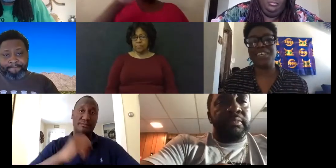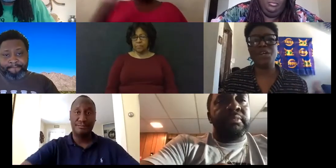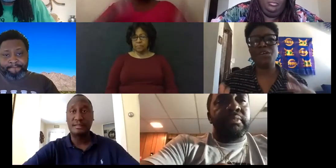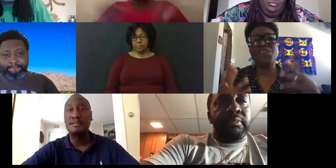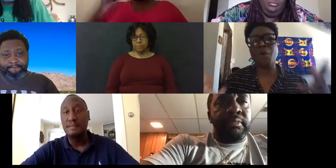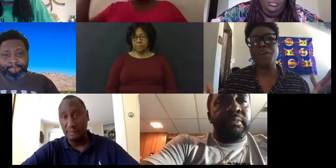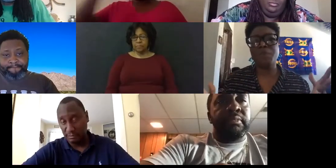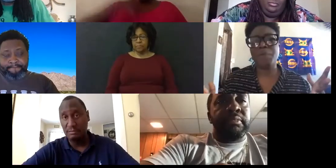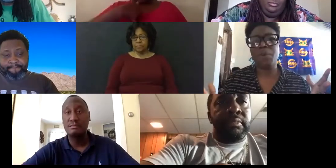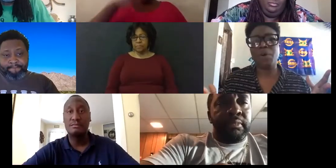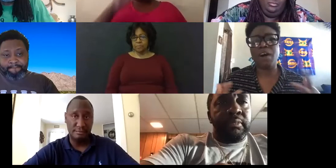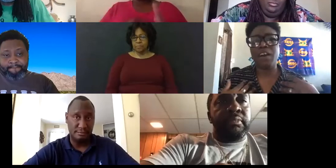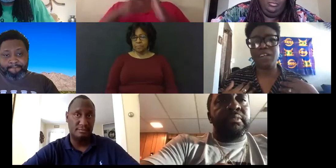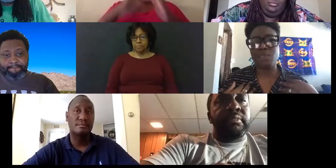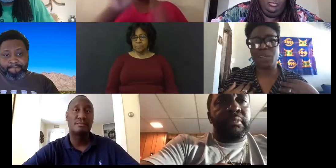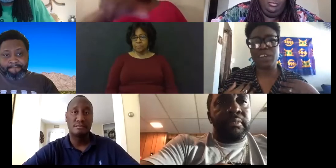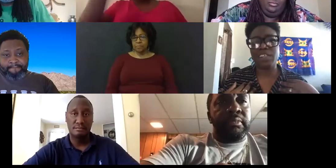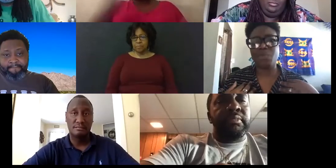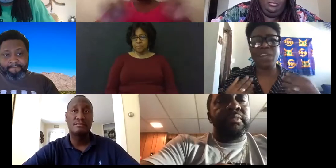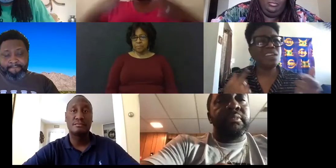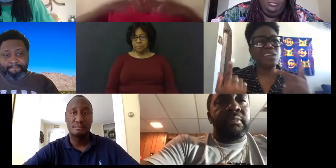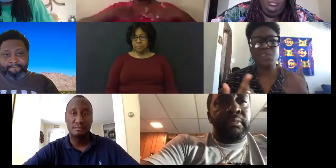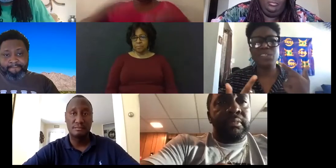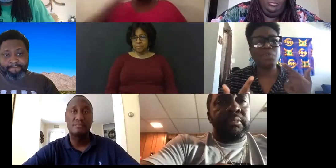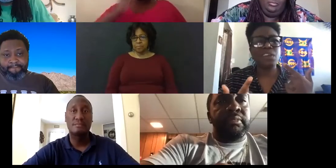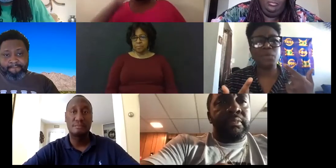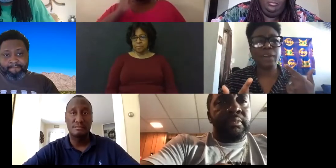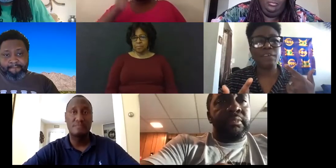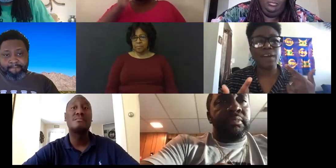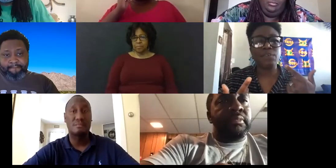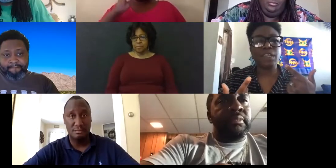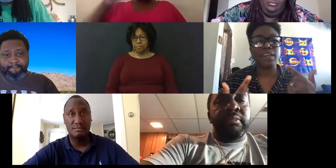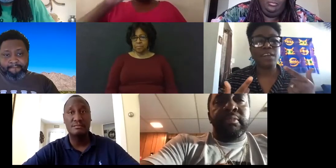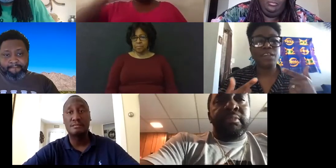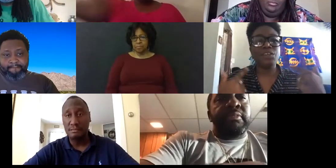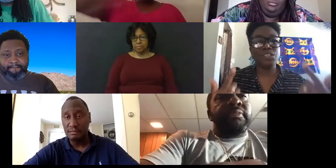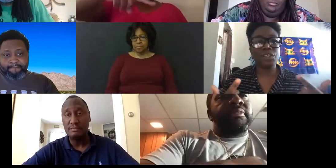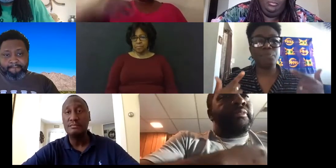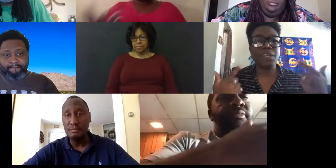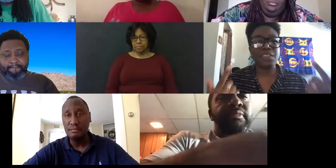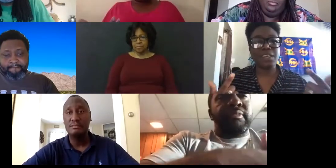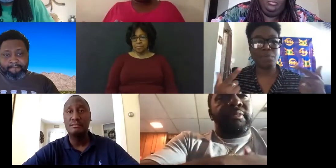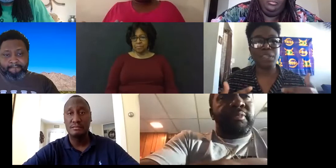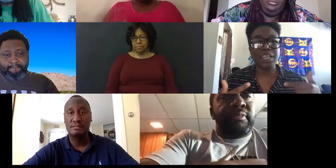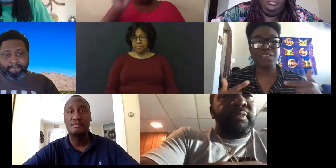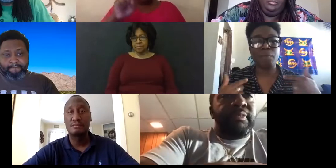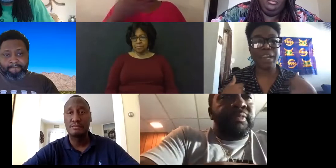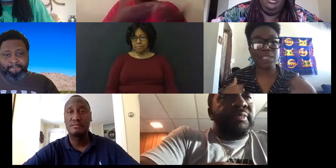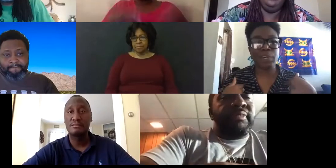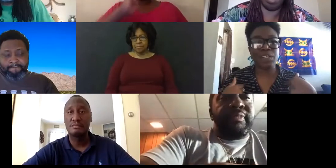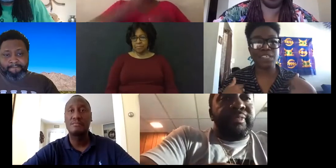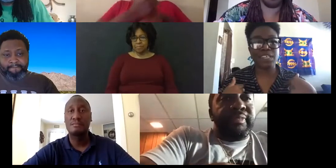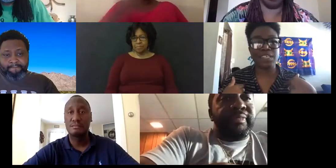to show other people our experience when, you know, it should be the other way around. Like, there should be things in place for